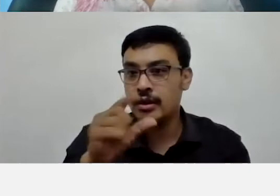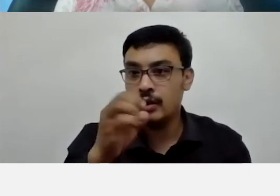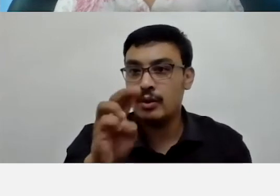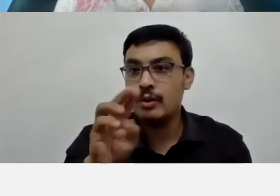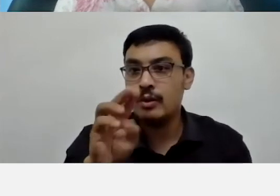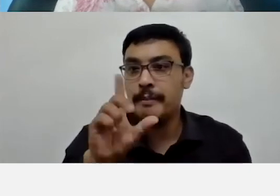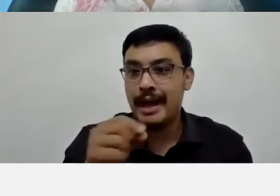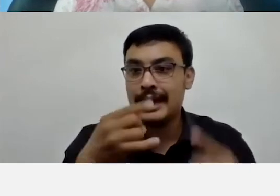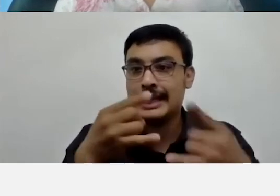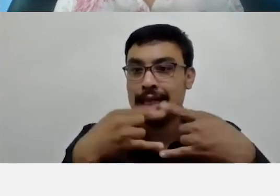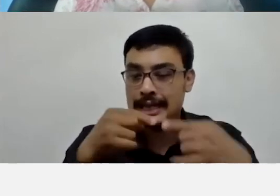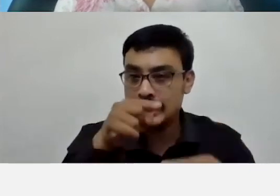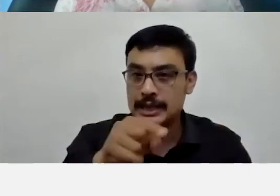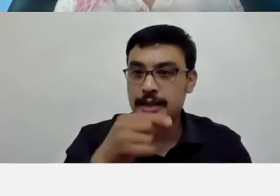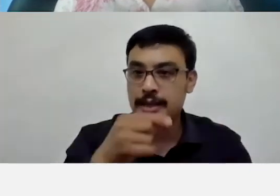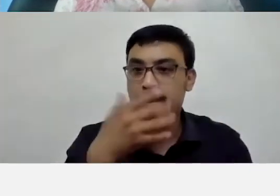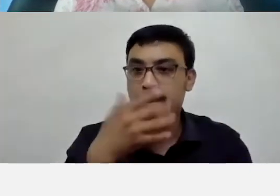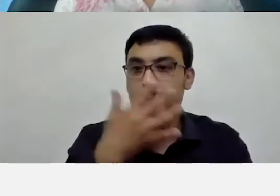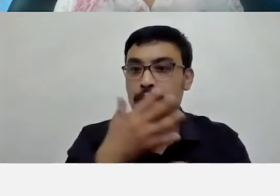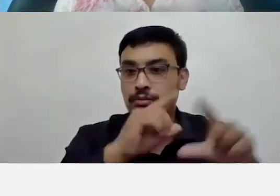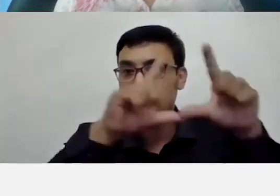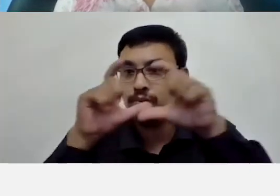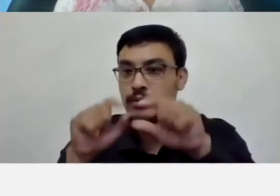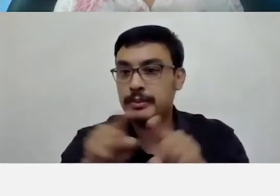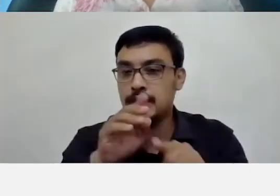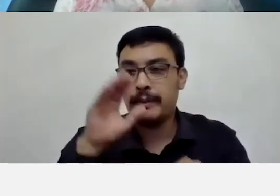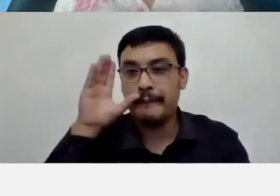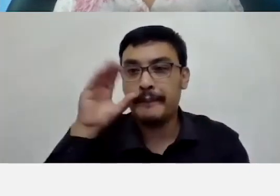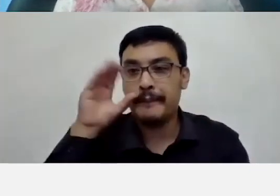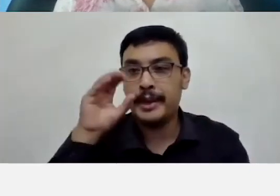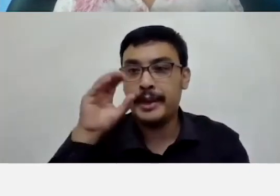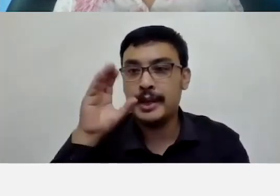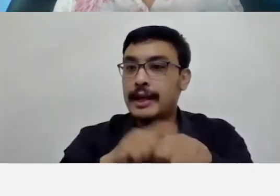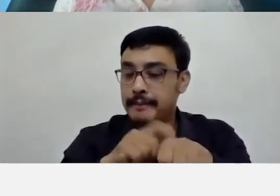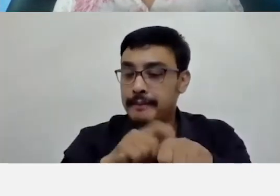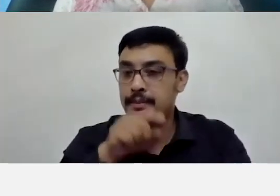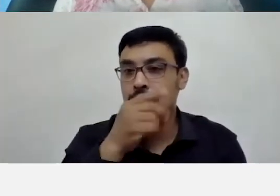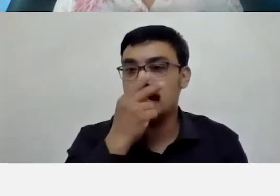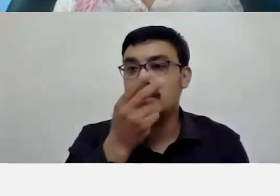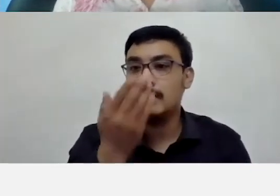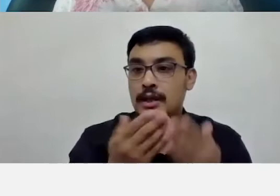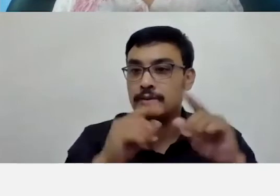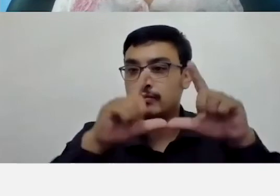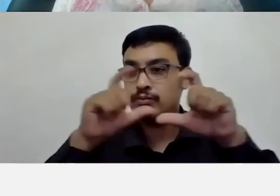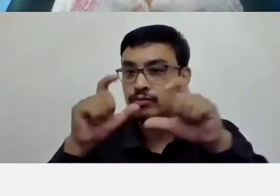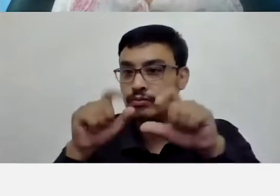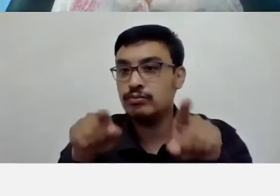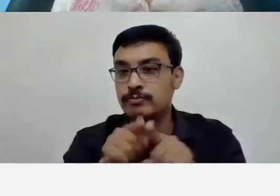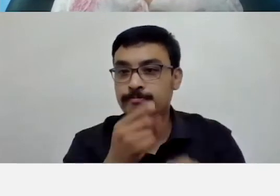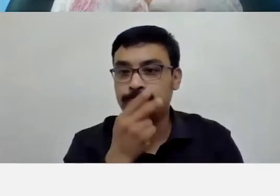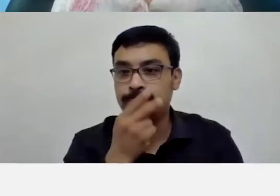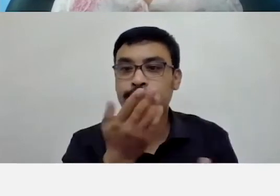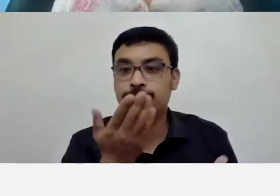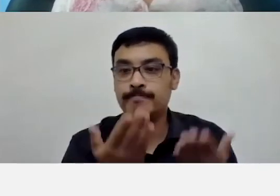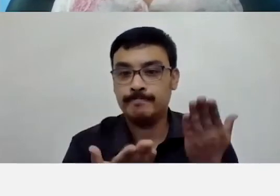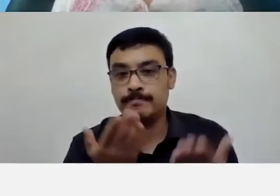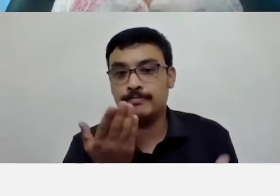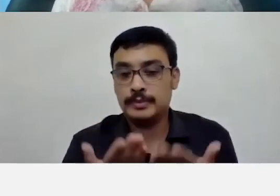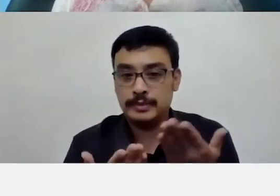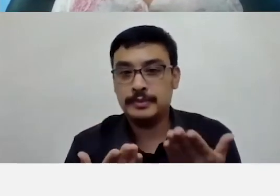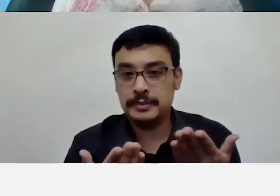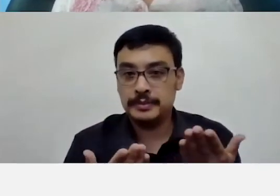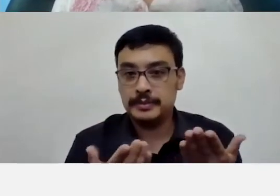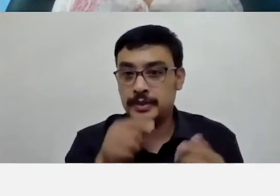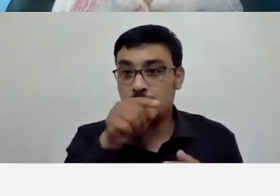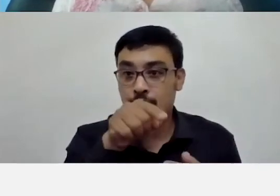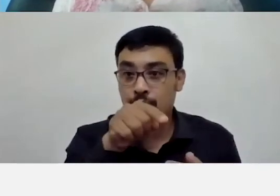the Bhaktapur in evening time. So you can see here in a picture as well. And here